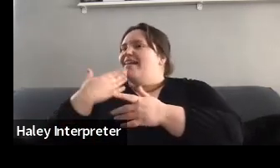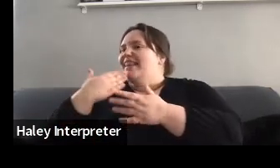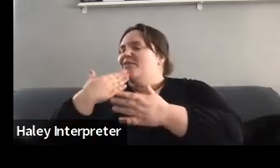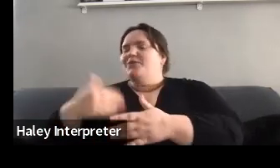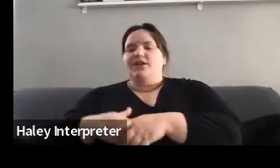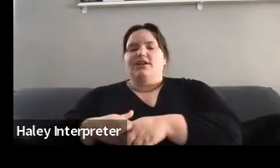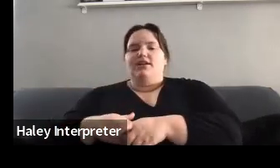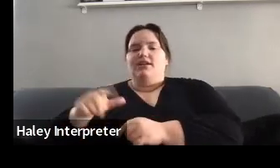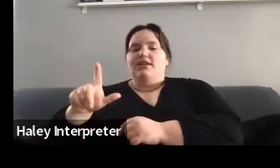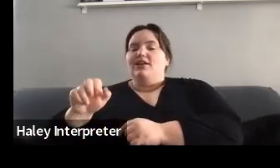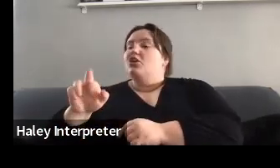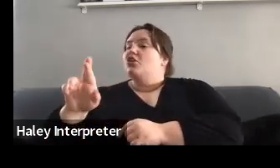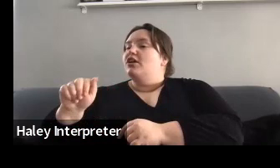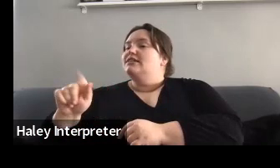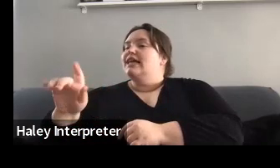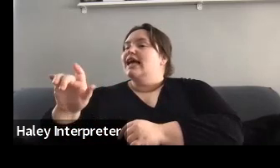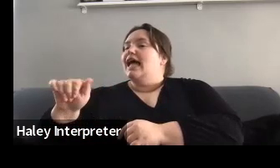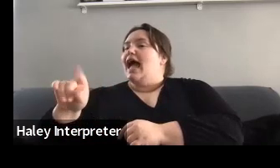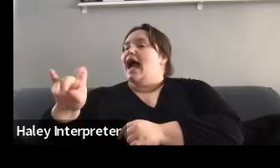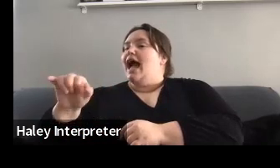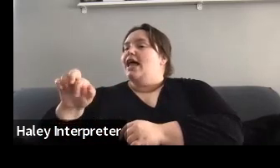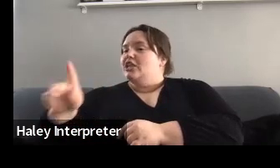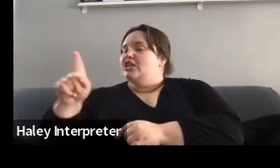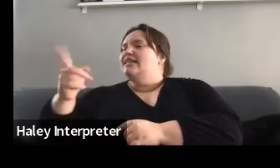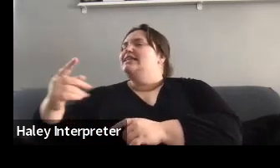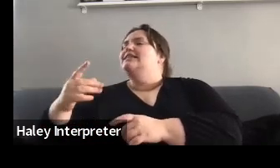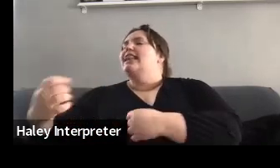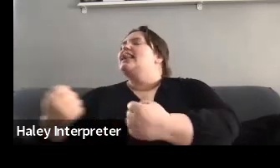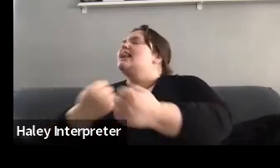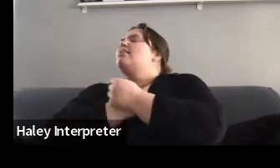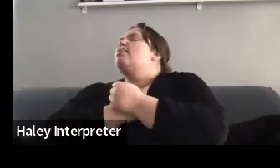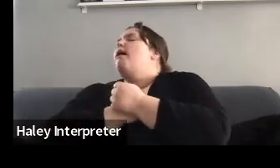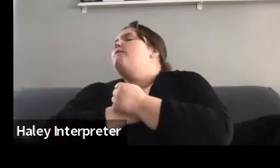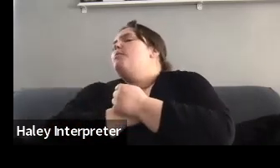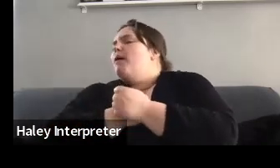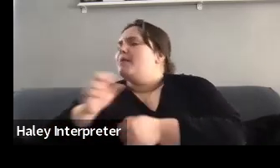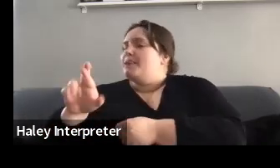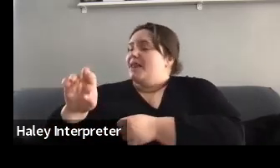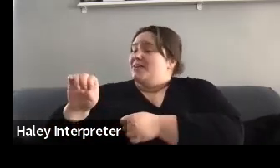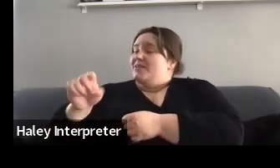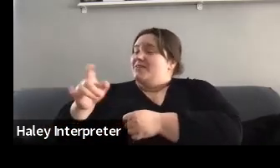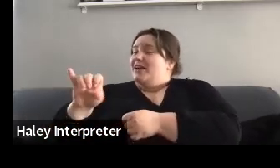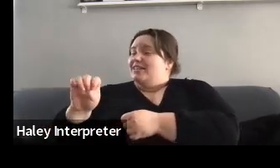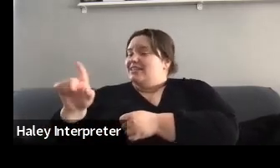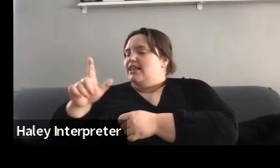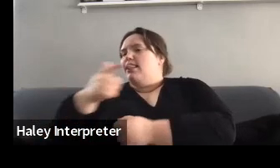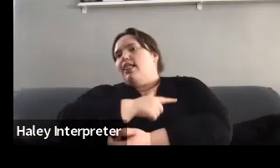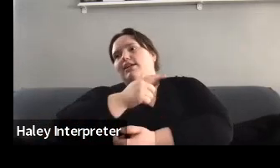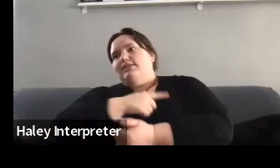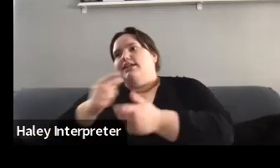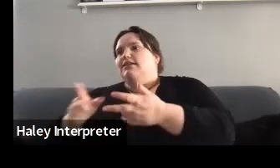Laura says Adler. She would describe Adler as lovable. Reggie, lazy. Kamaji,